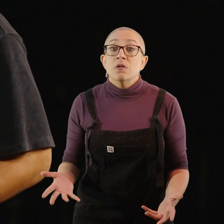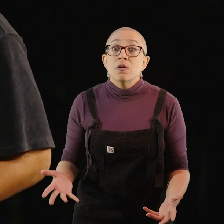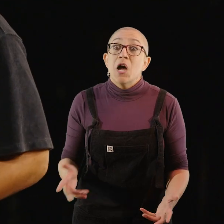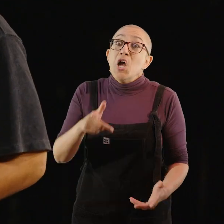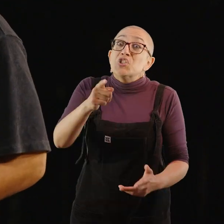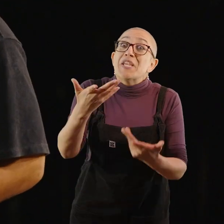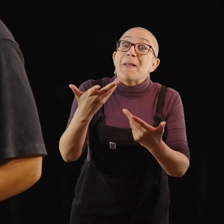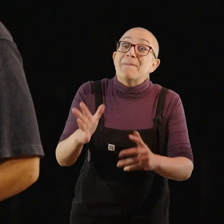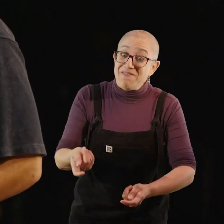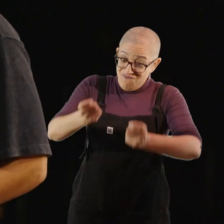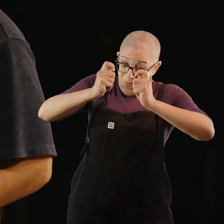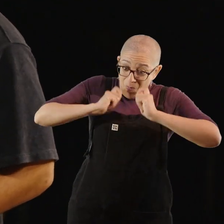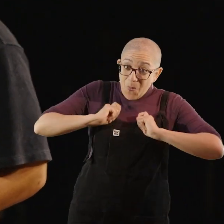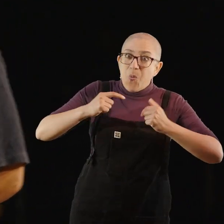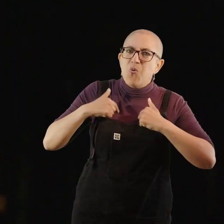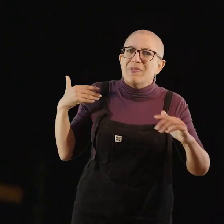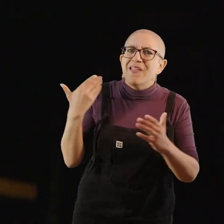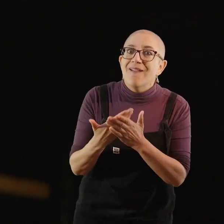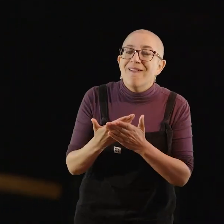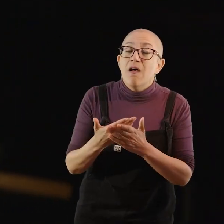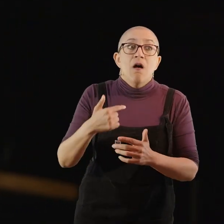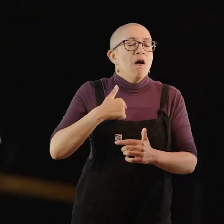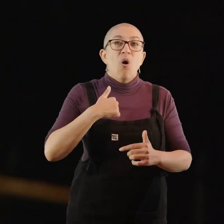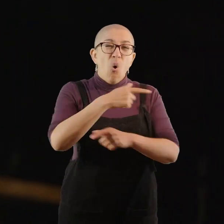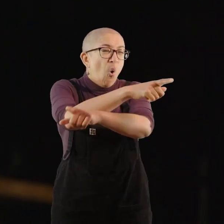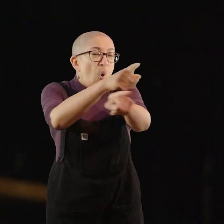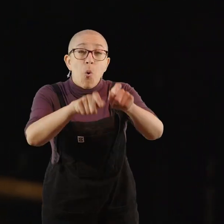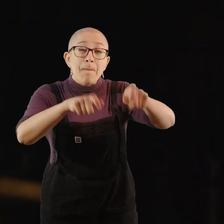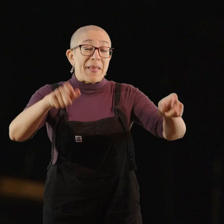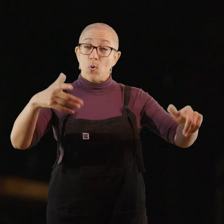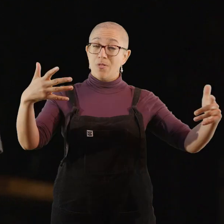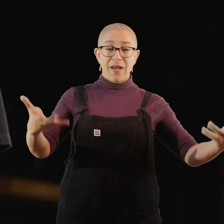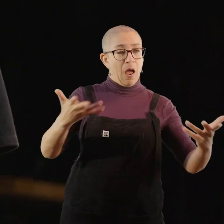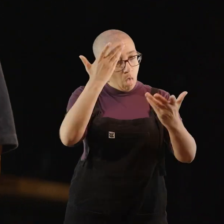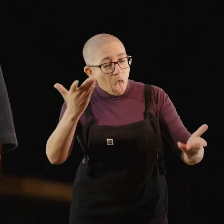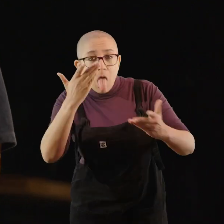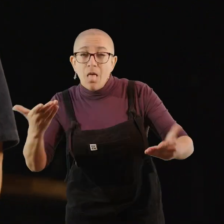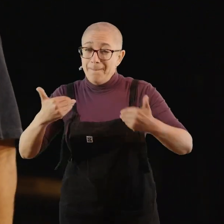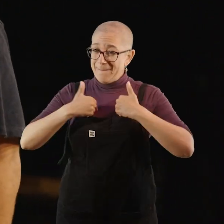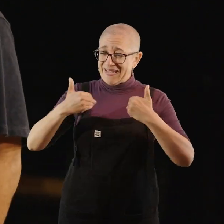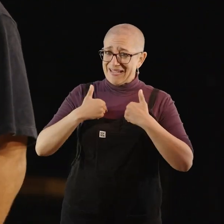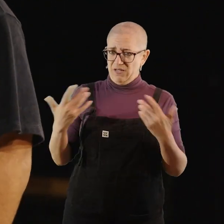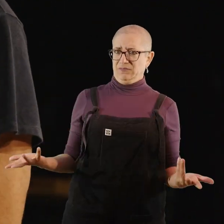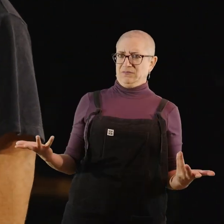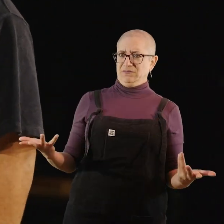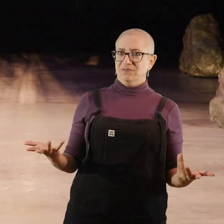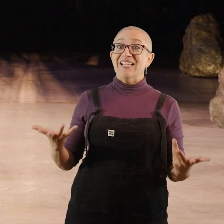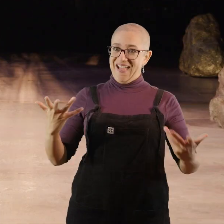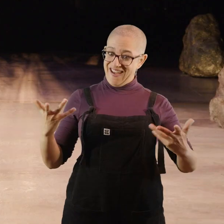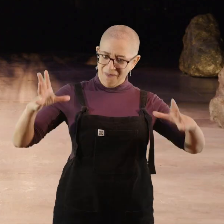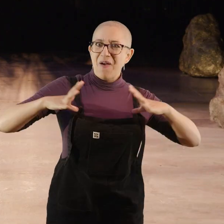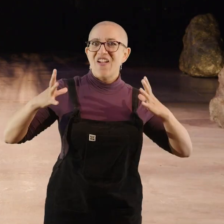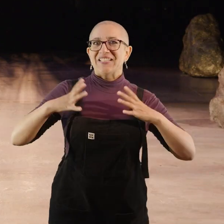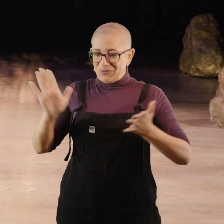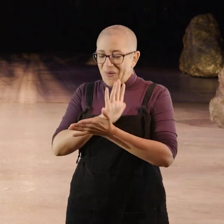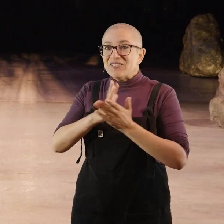She hath honoured me of late, and I have bought golden opinions from all sorts of people, which would be worn now in the newest gloss,